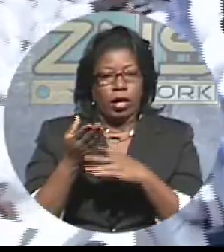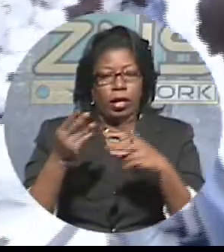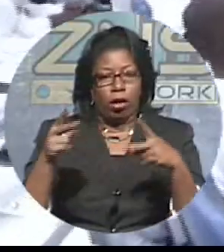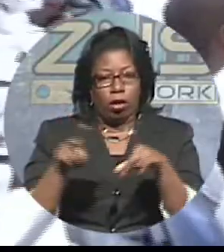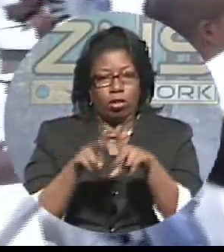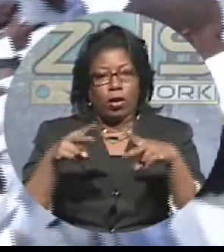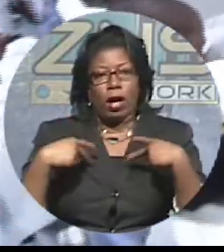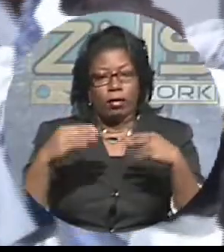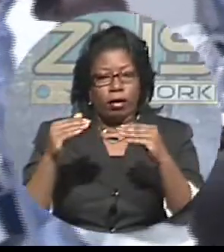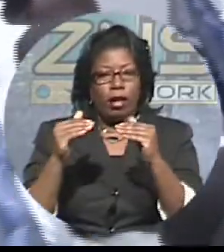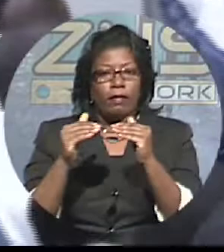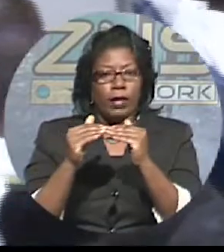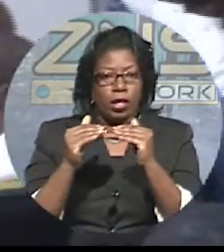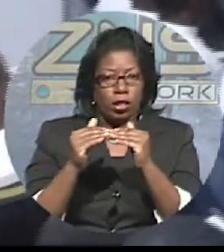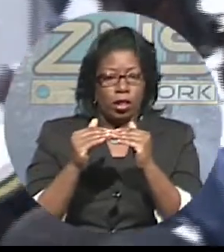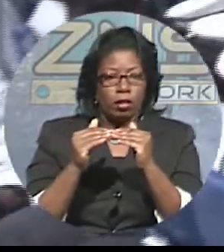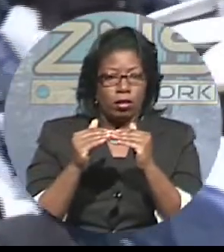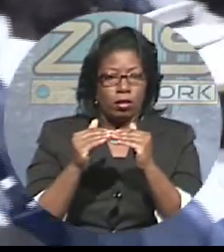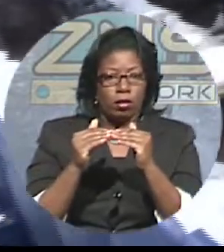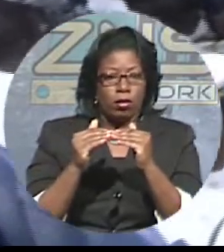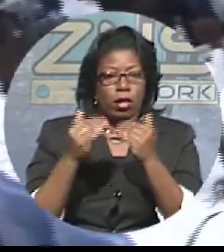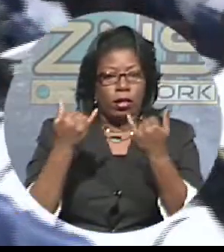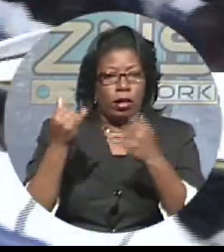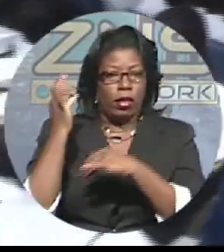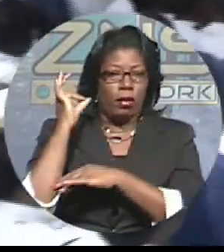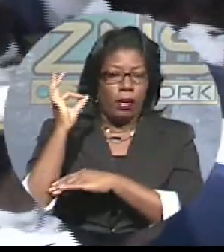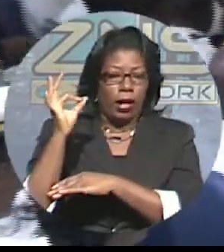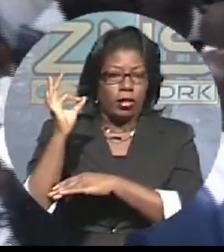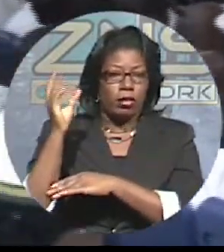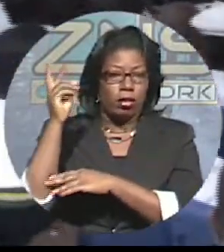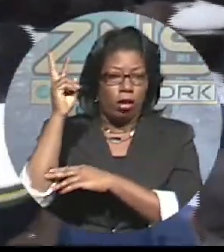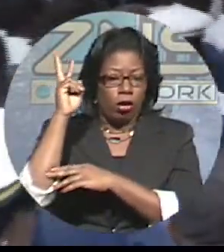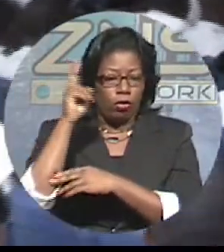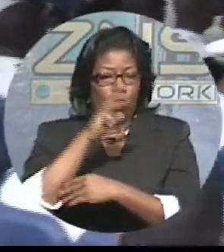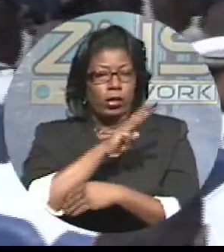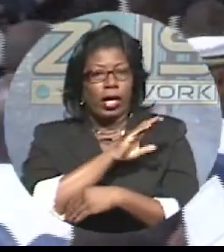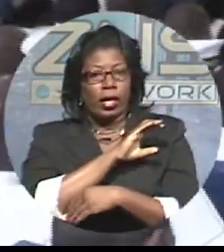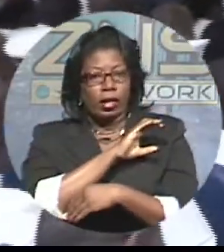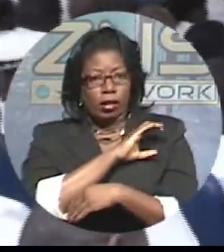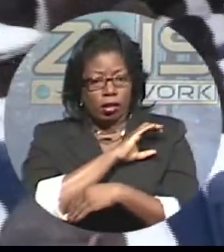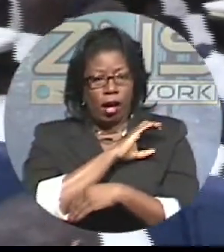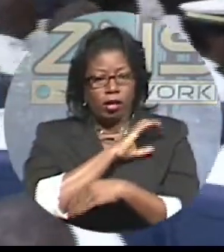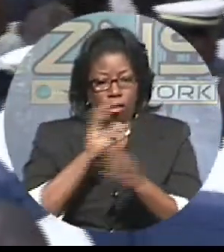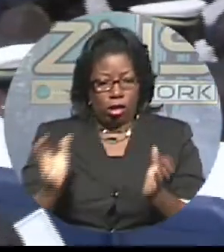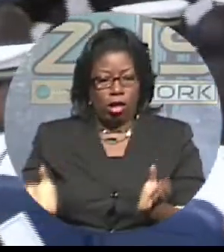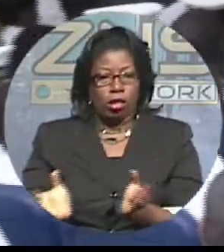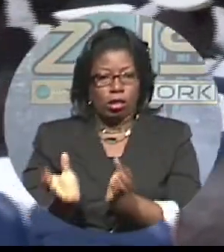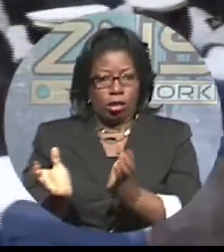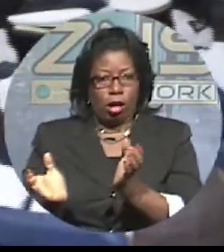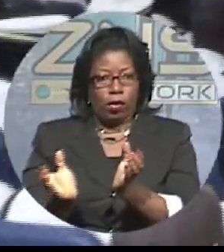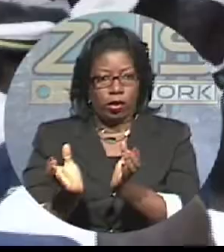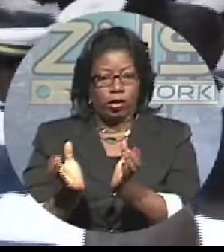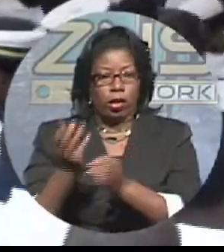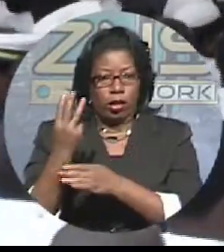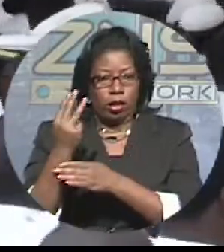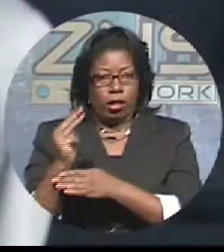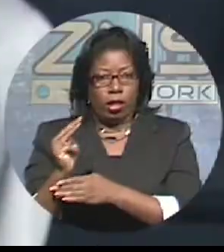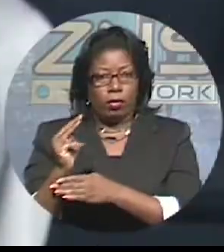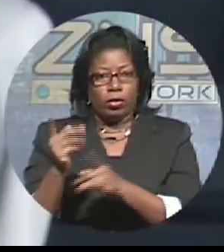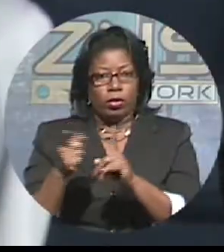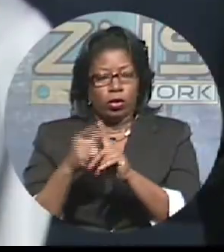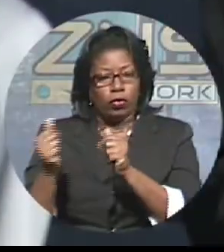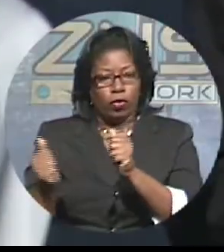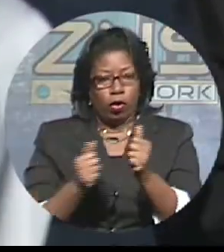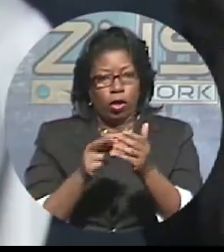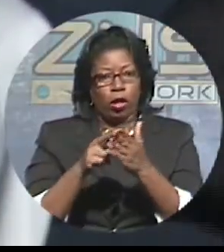play. Evangelistic Temple's pastor, Reverend Dr. Vaughn Cash, admonished all Defense Force officers to always follow their rules. We,